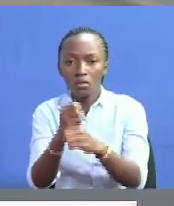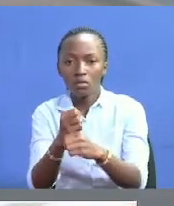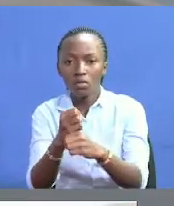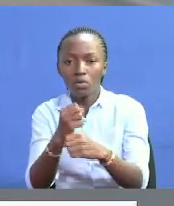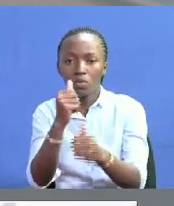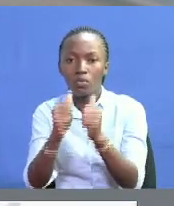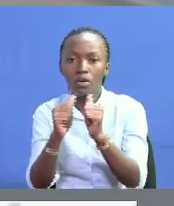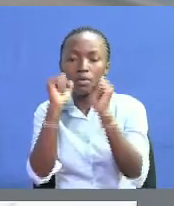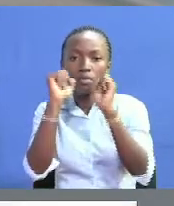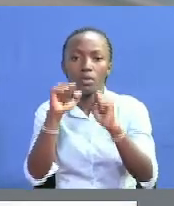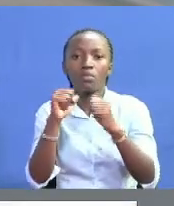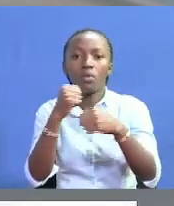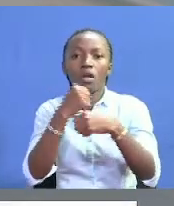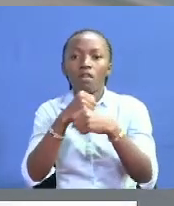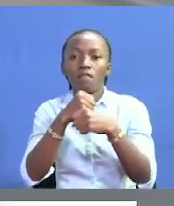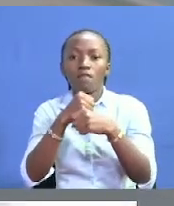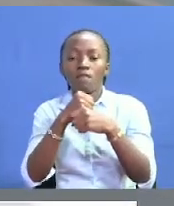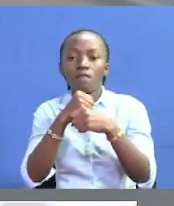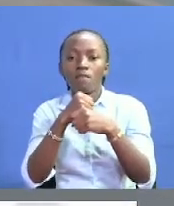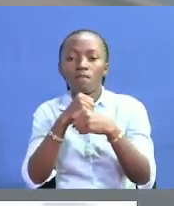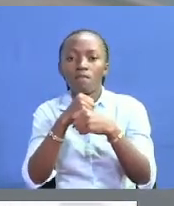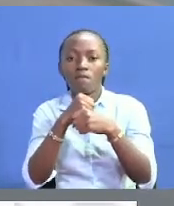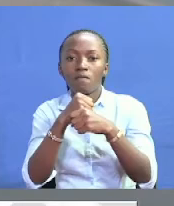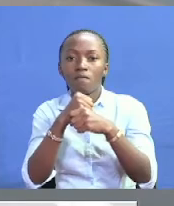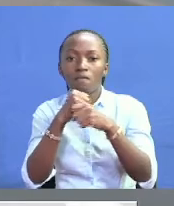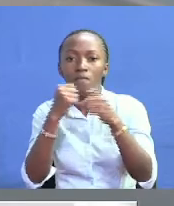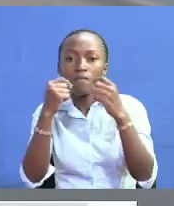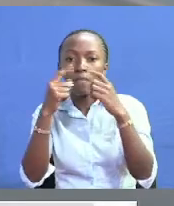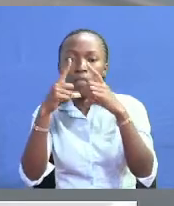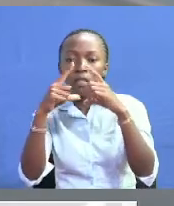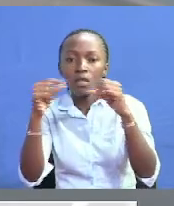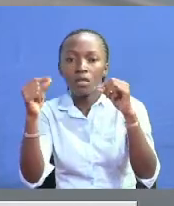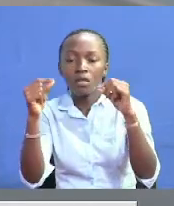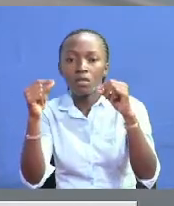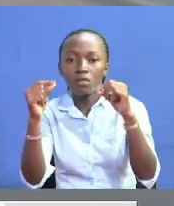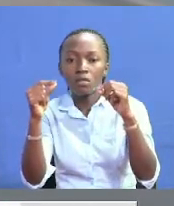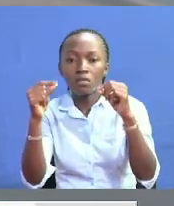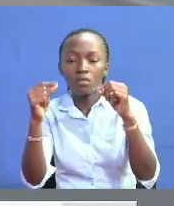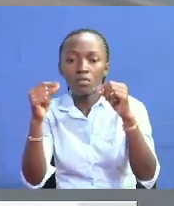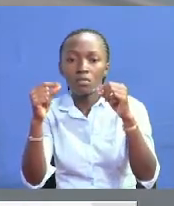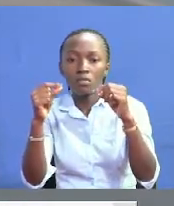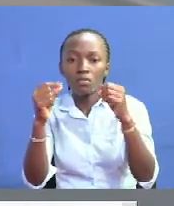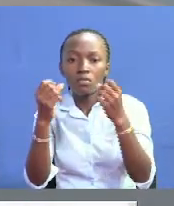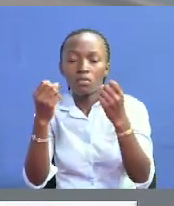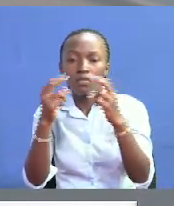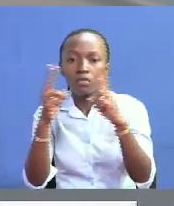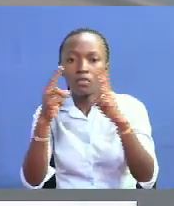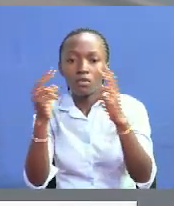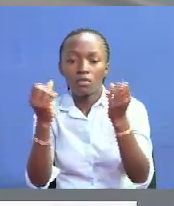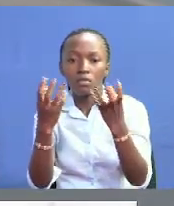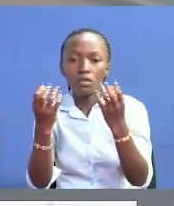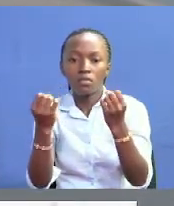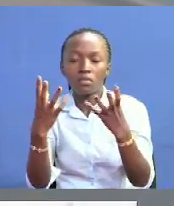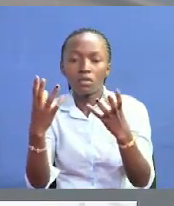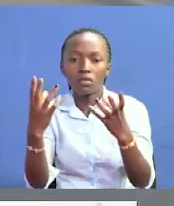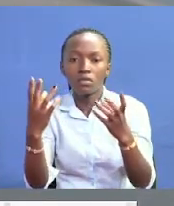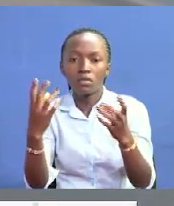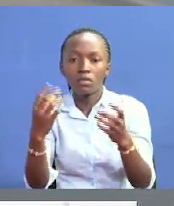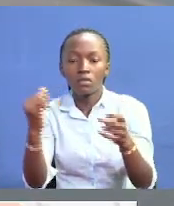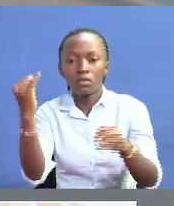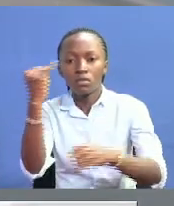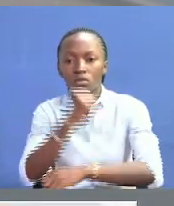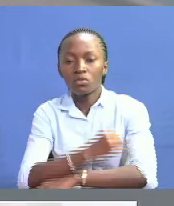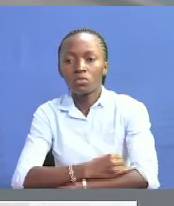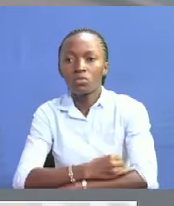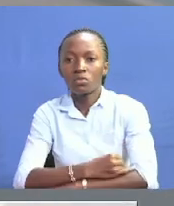making statement on behalf of so many students, especially now from different institutions, that one can now give us